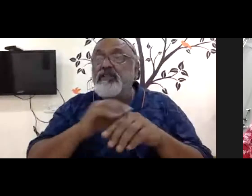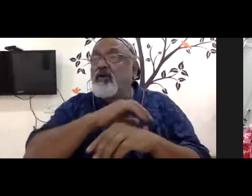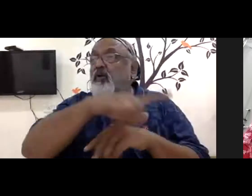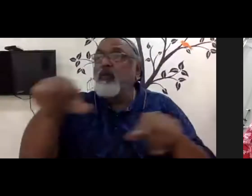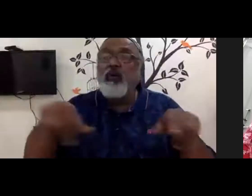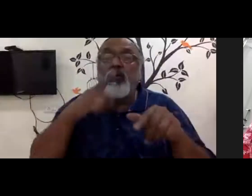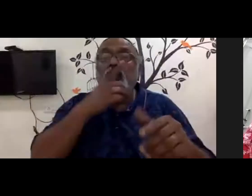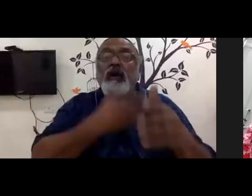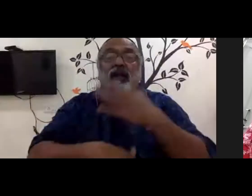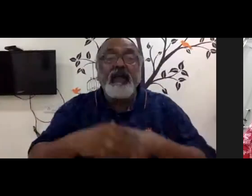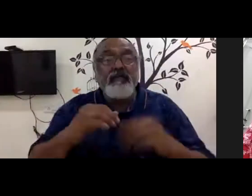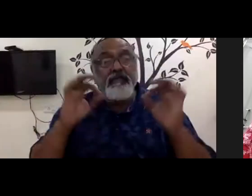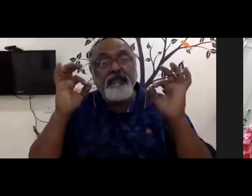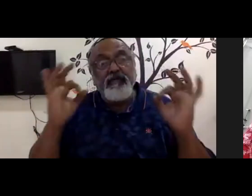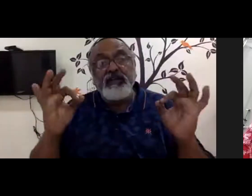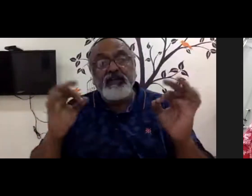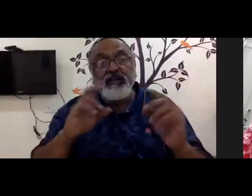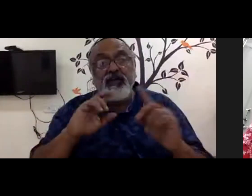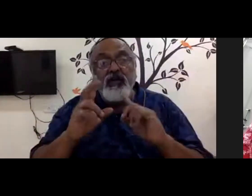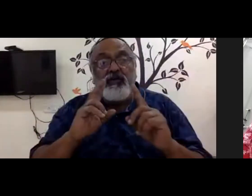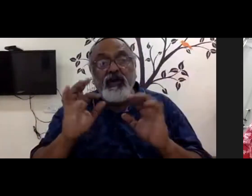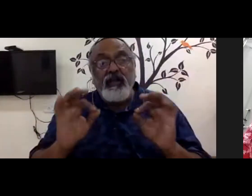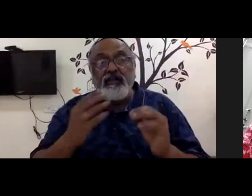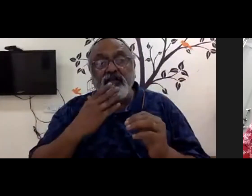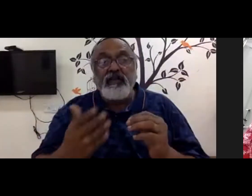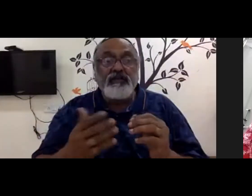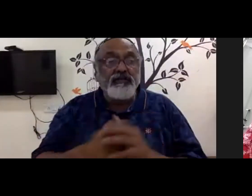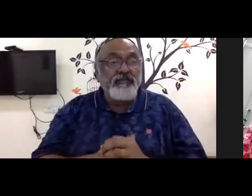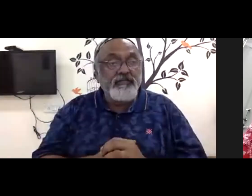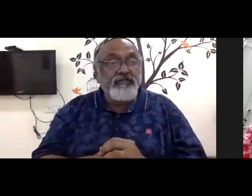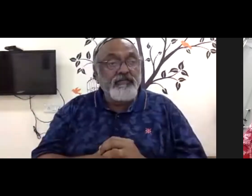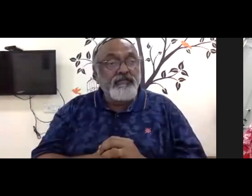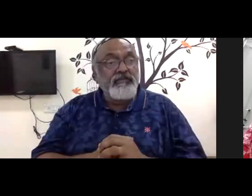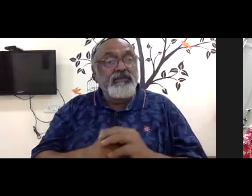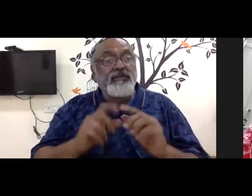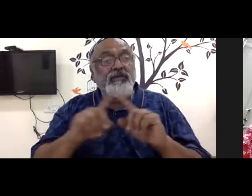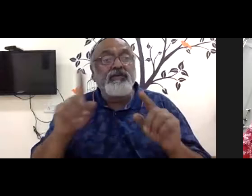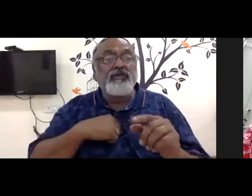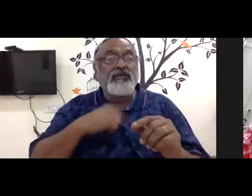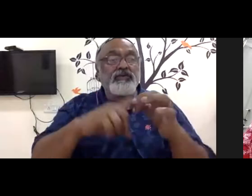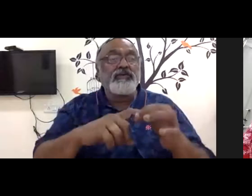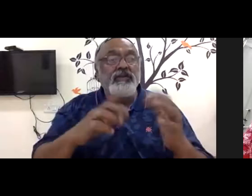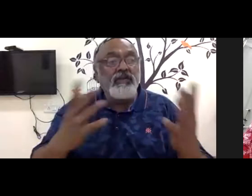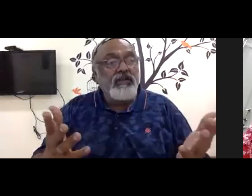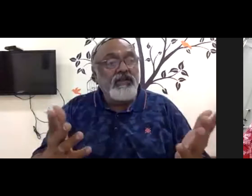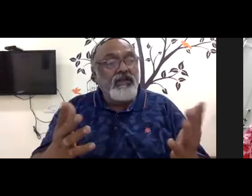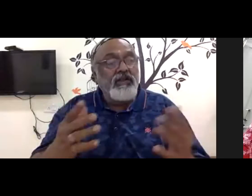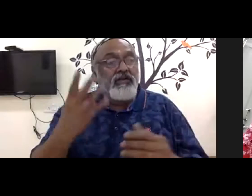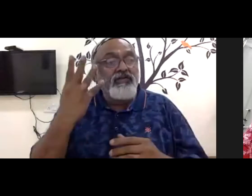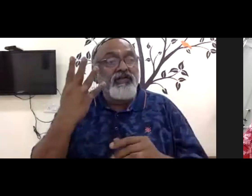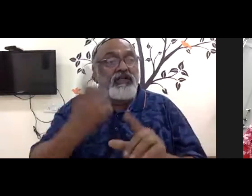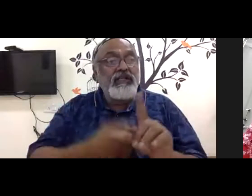persons with disabilities in this health issues. But ma'am, it's now more than